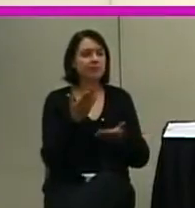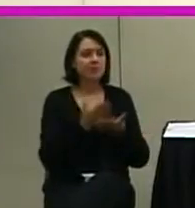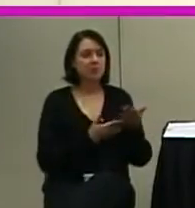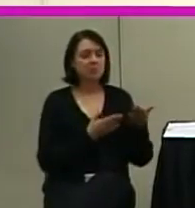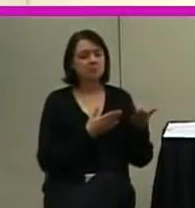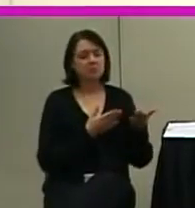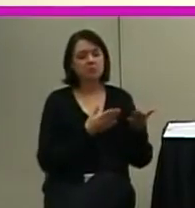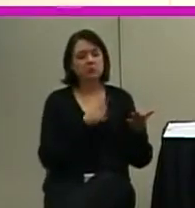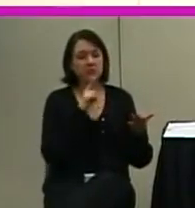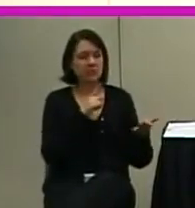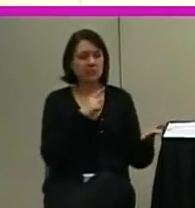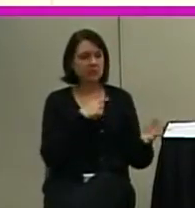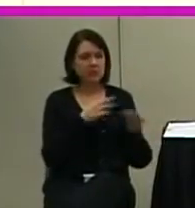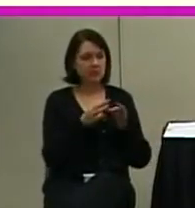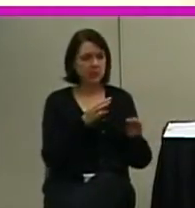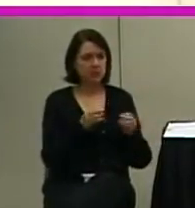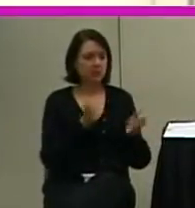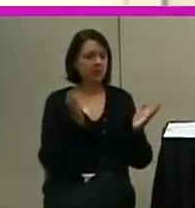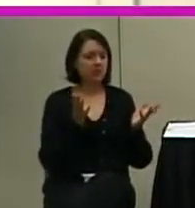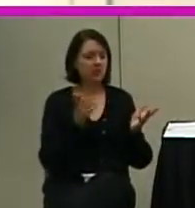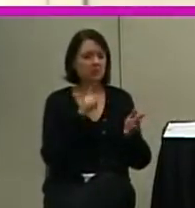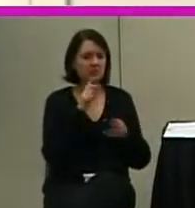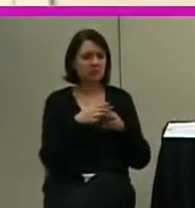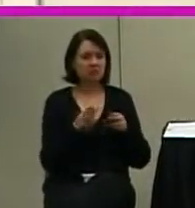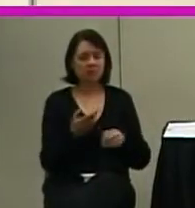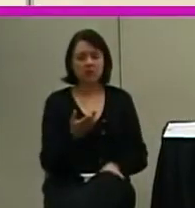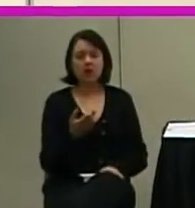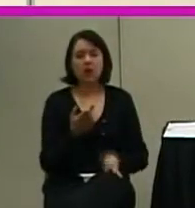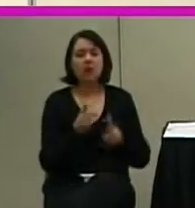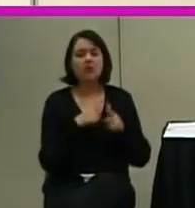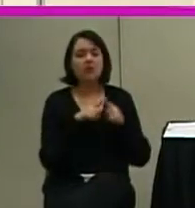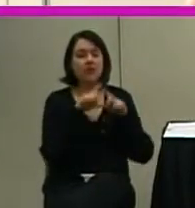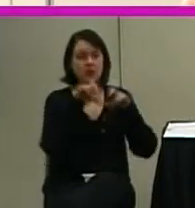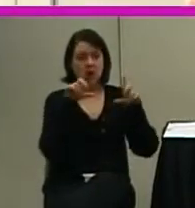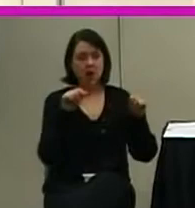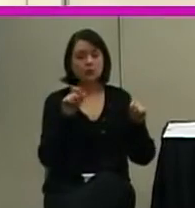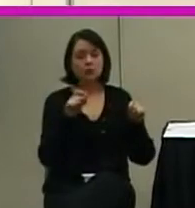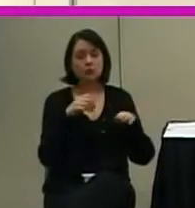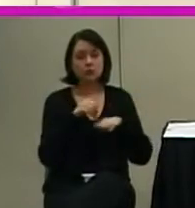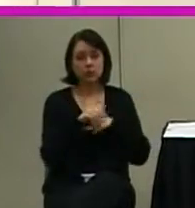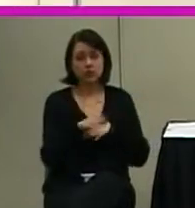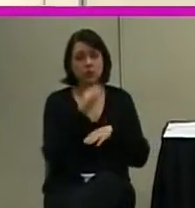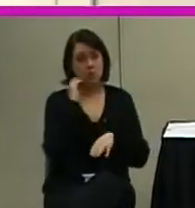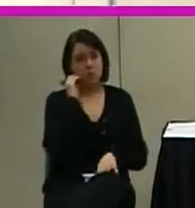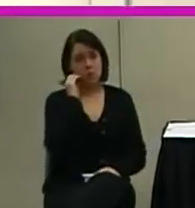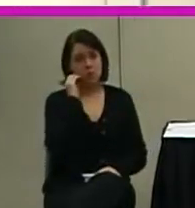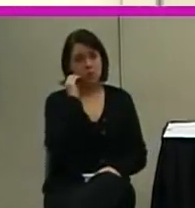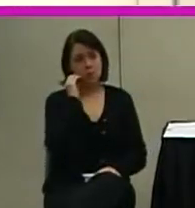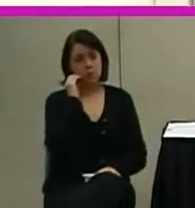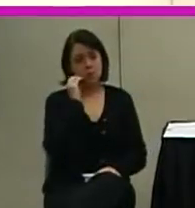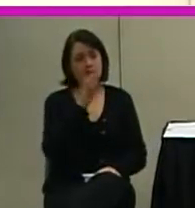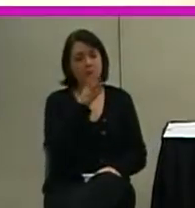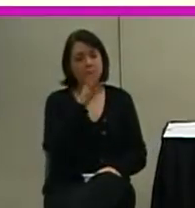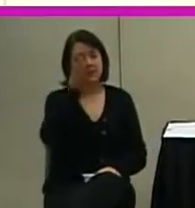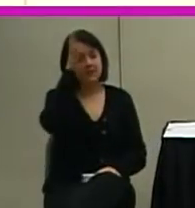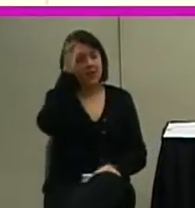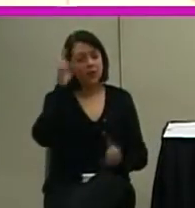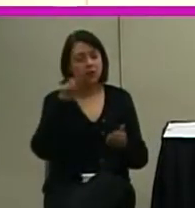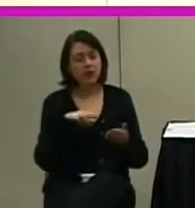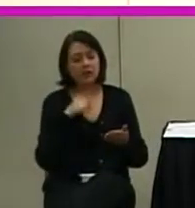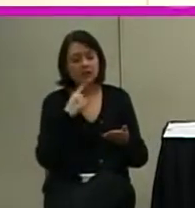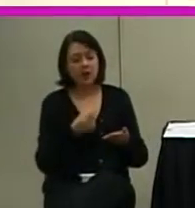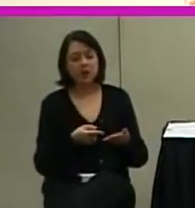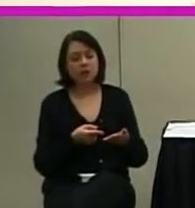debriefing, very briefly, quick. Then that card is supposed to go home, where mom and dad get to look at it and